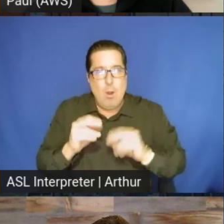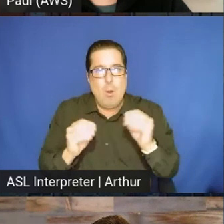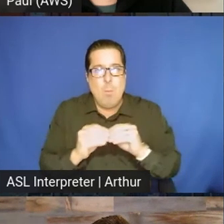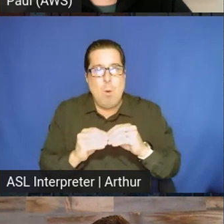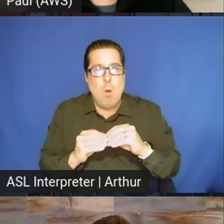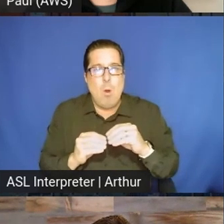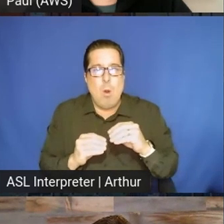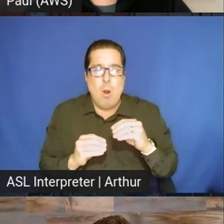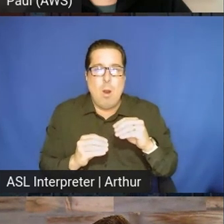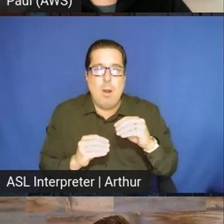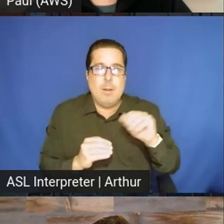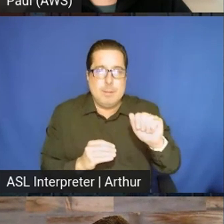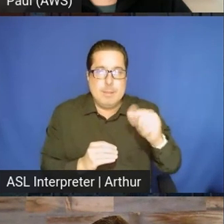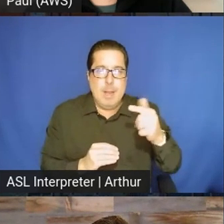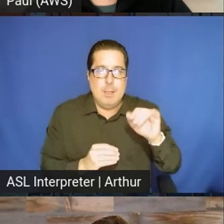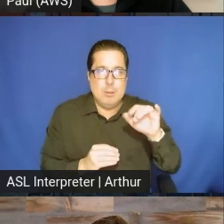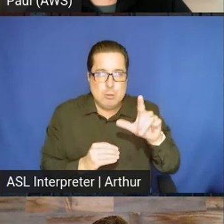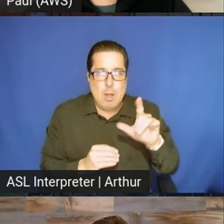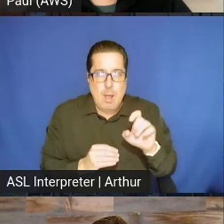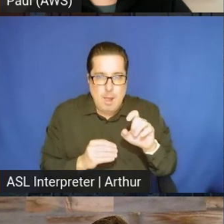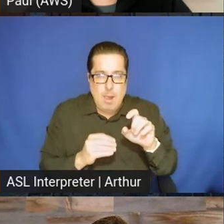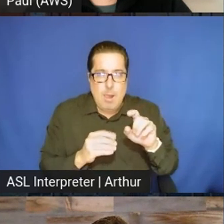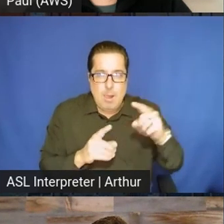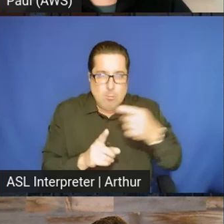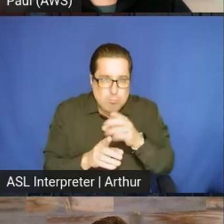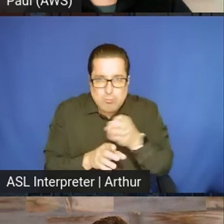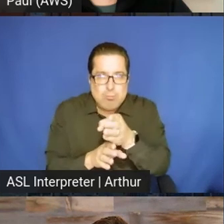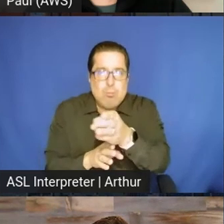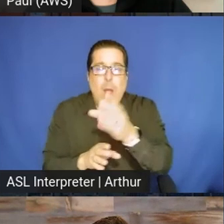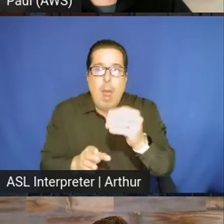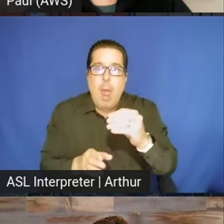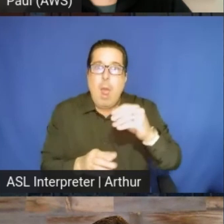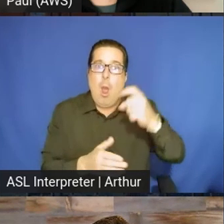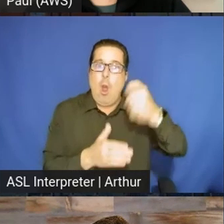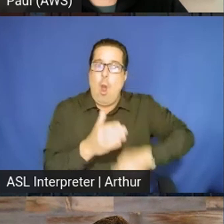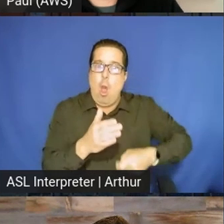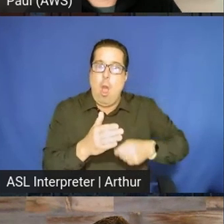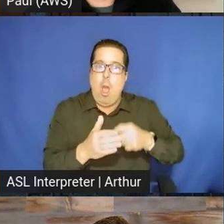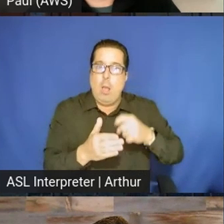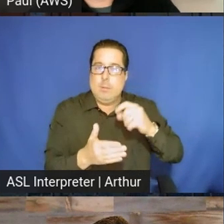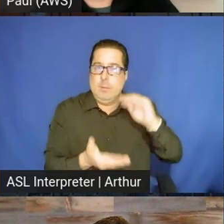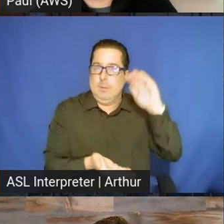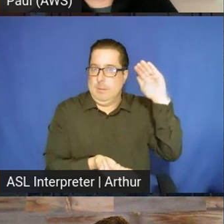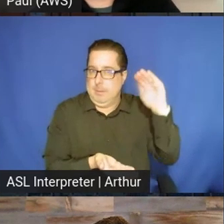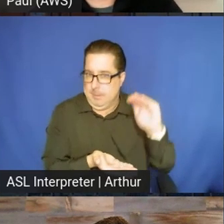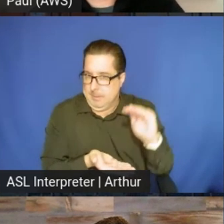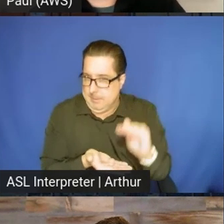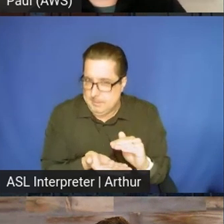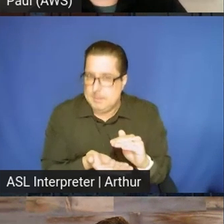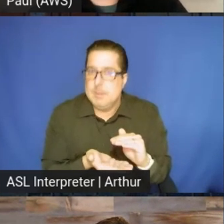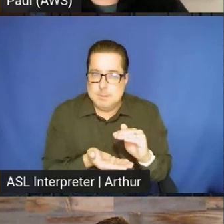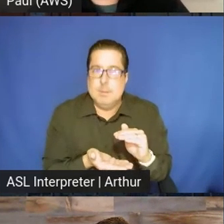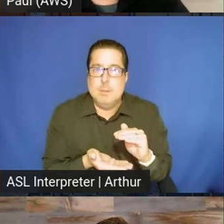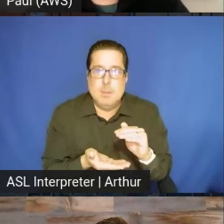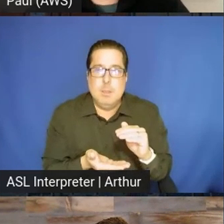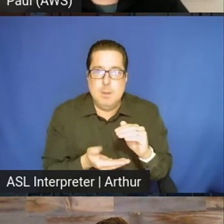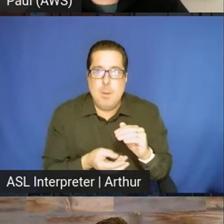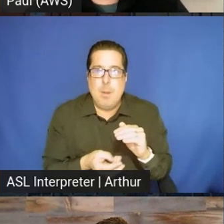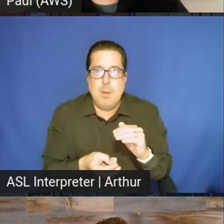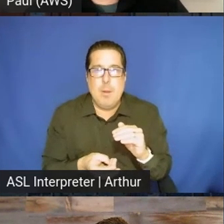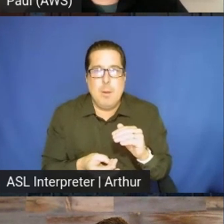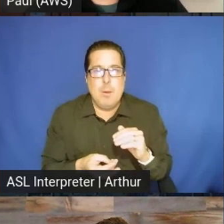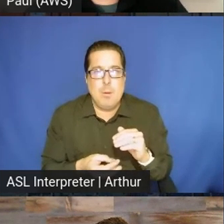agile, and also at the same time be cost optimized when it comes down to running Kubernetes-based infrastructure.